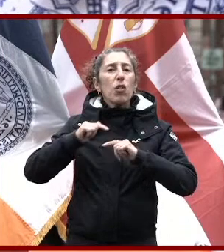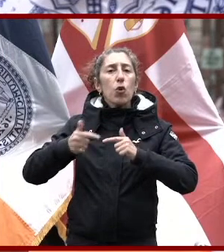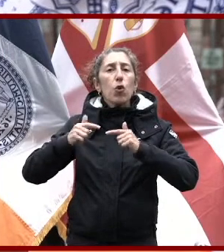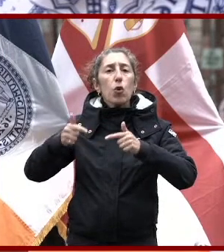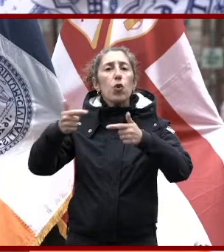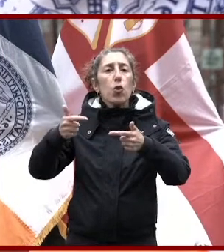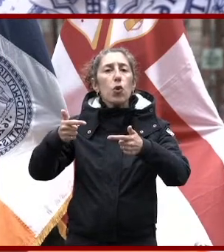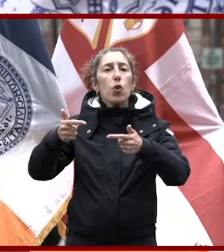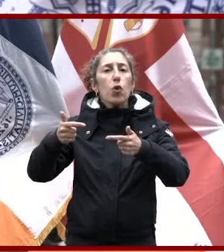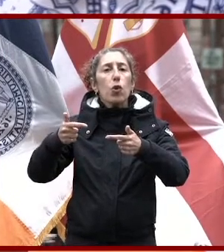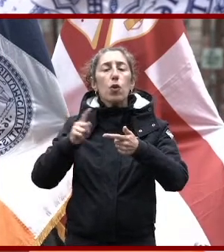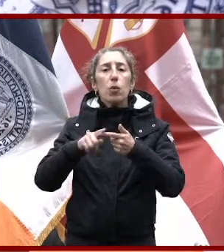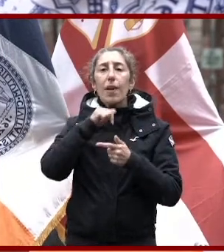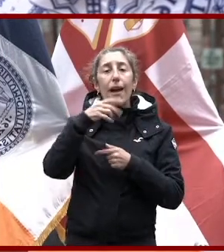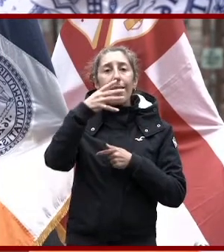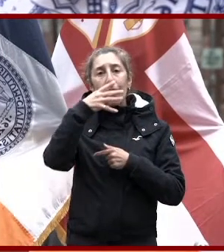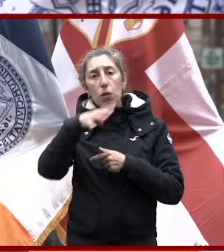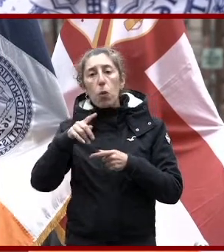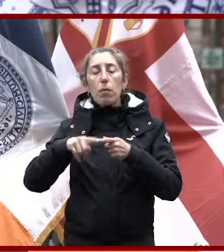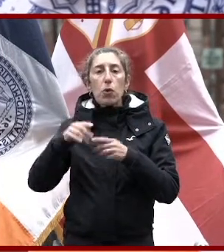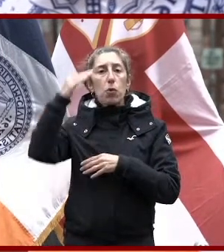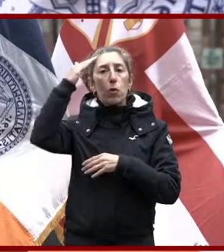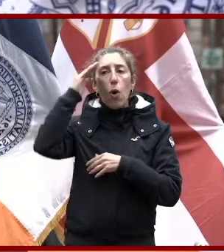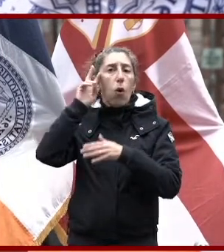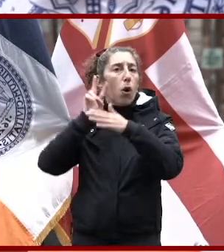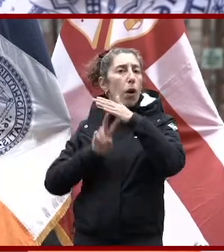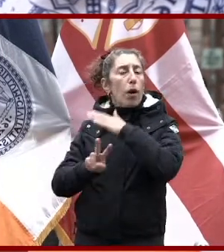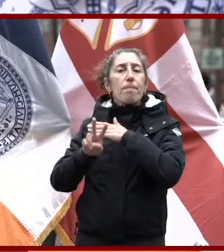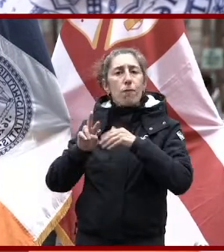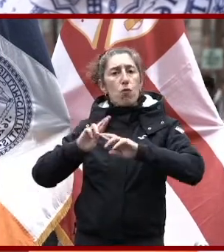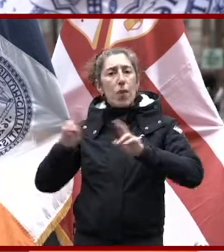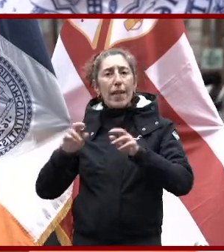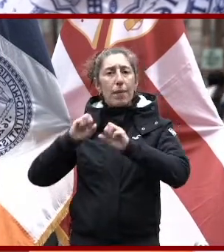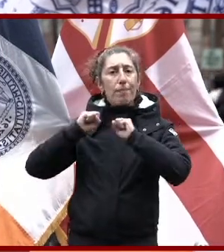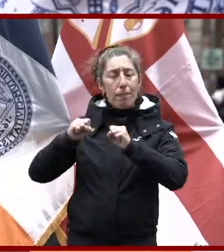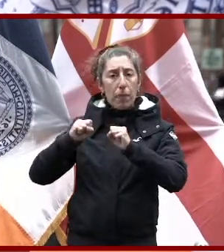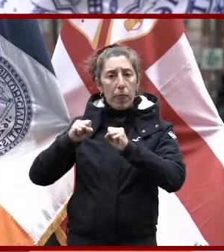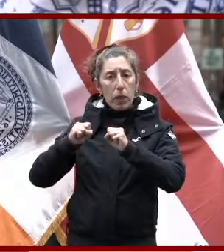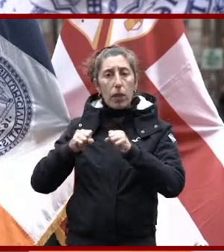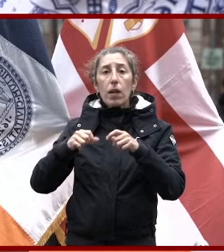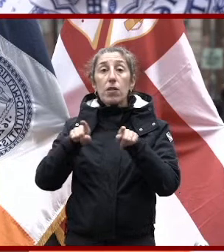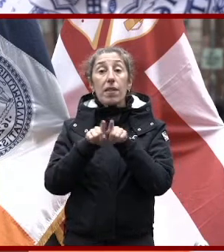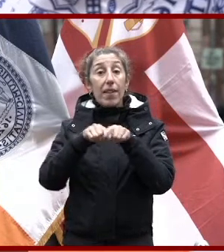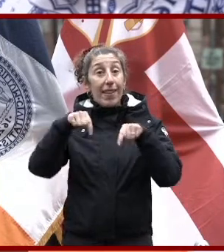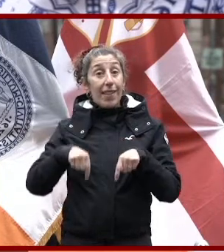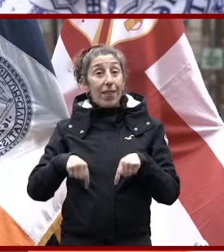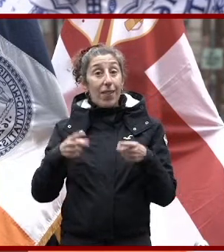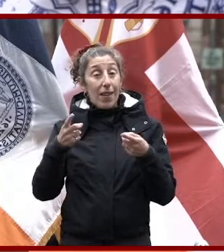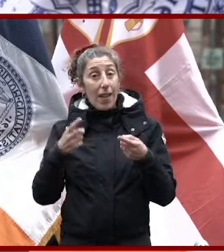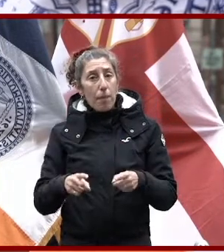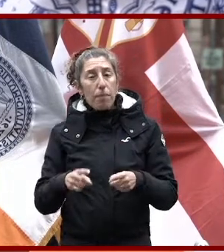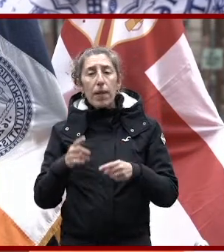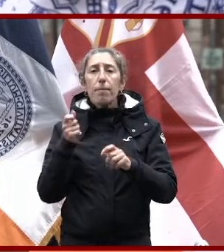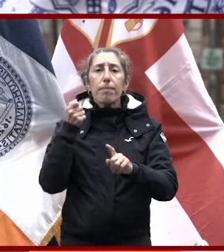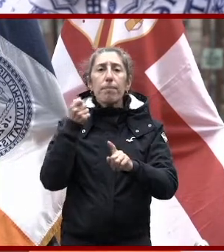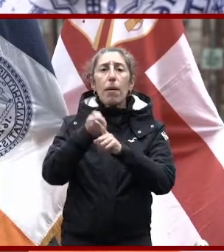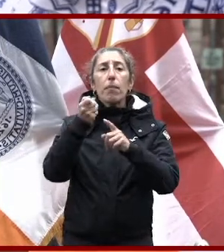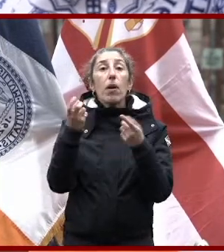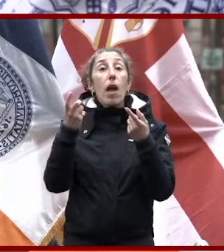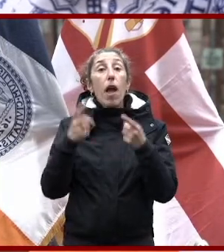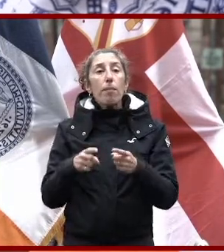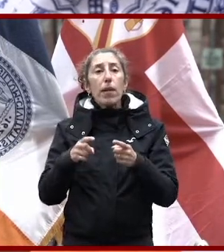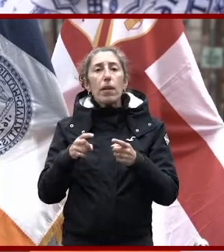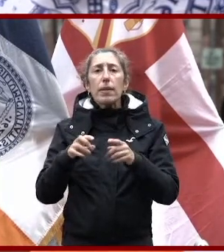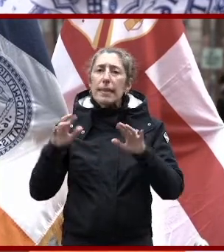it takes to make change, as this moment in history did in creating long-lasting change and reform for workplace safety and workers'